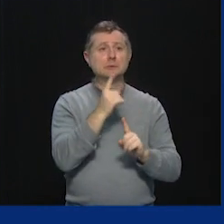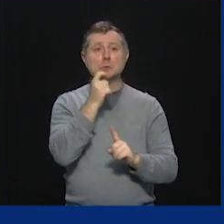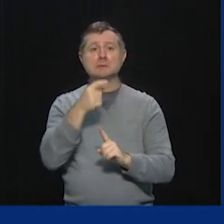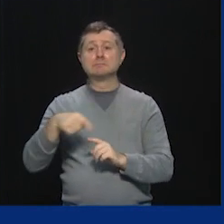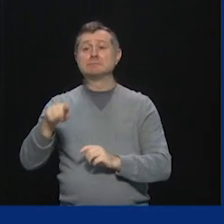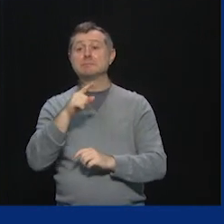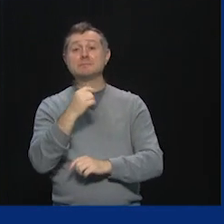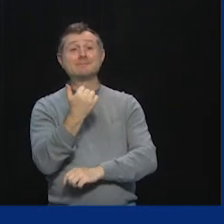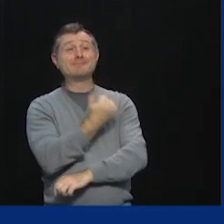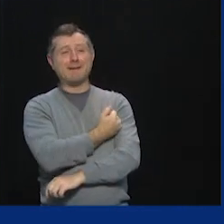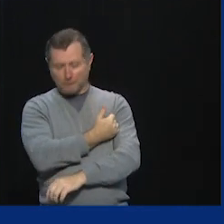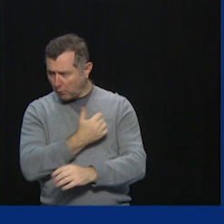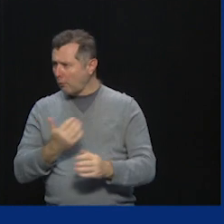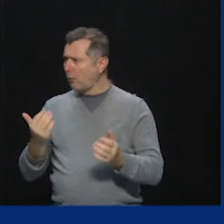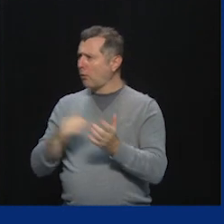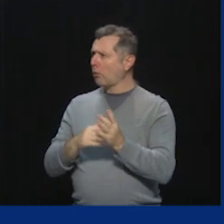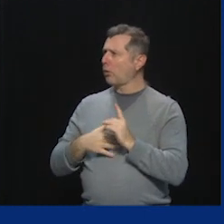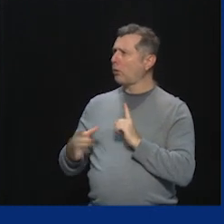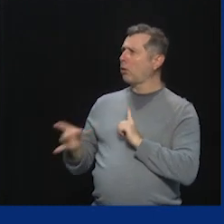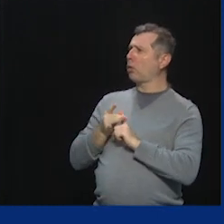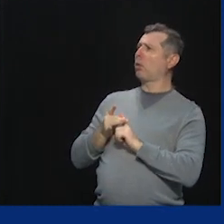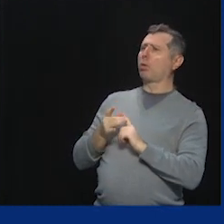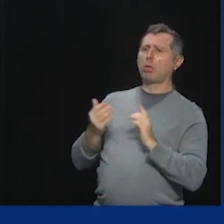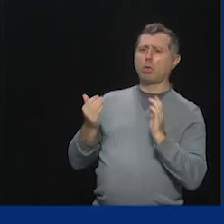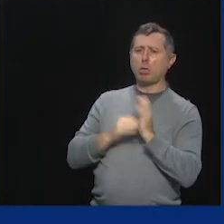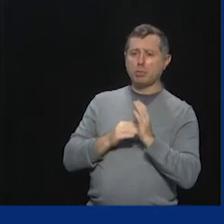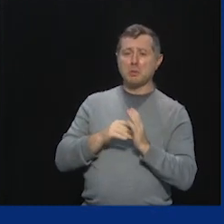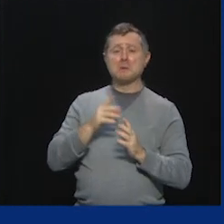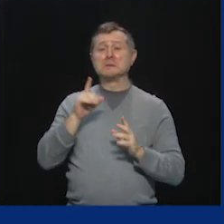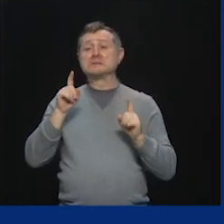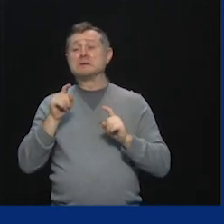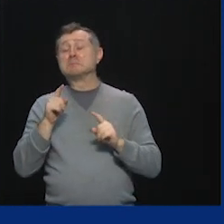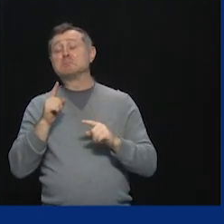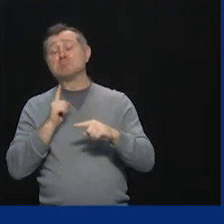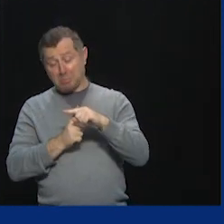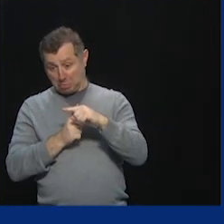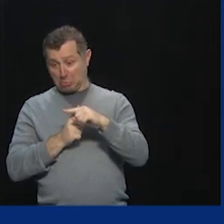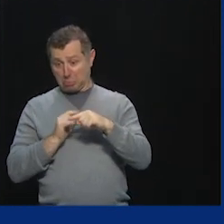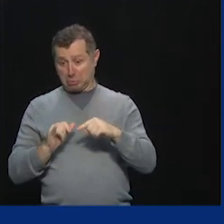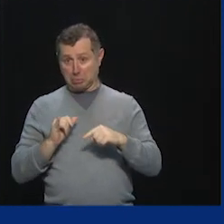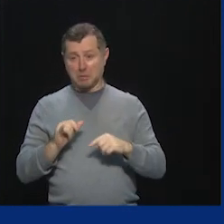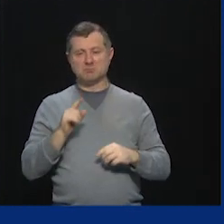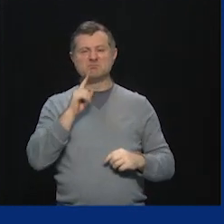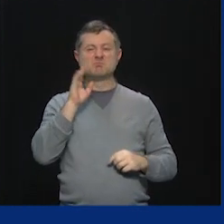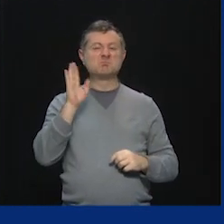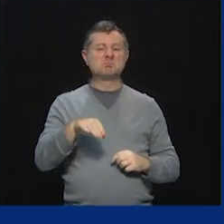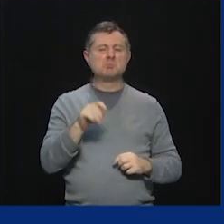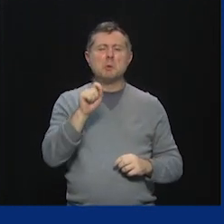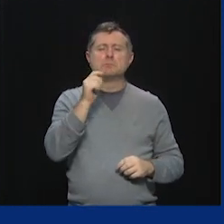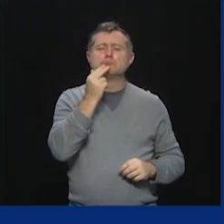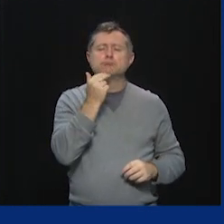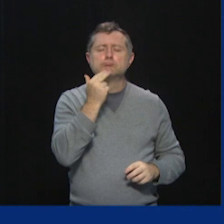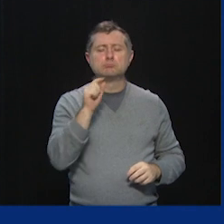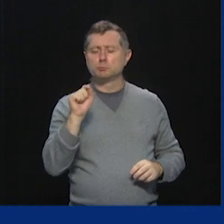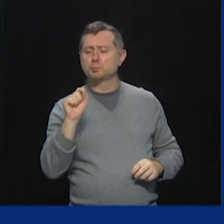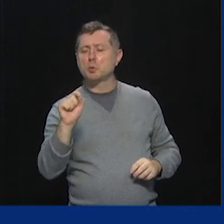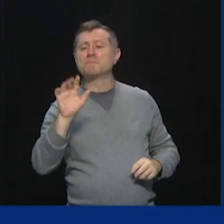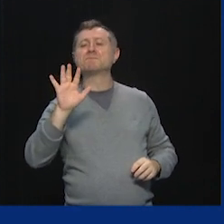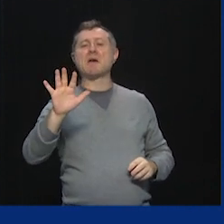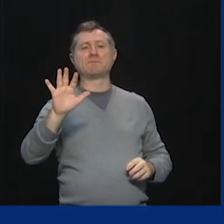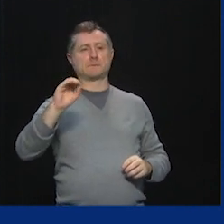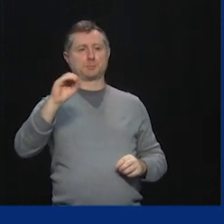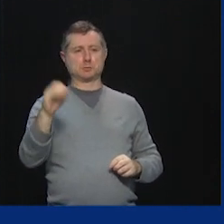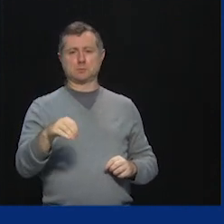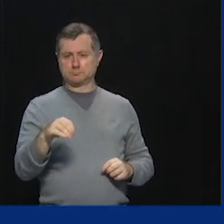up contracting COVID or testing positive. And that's only 0.5% of the fully vaccinated